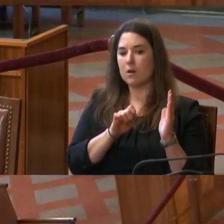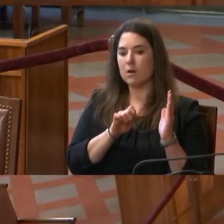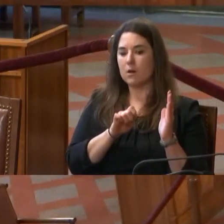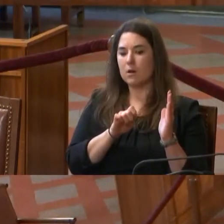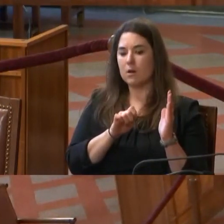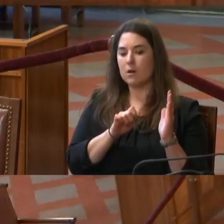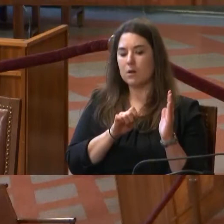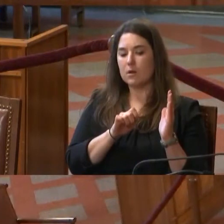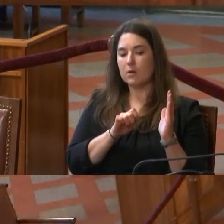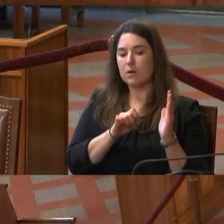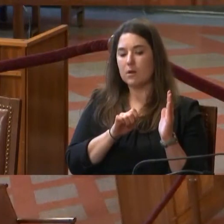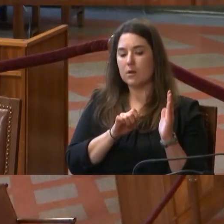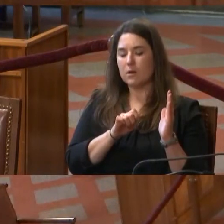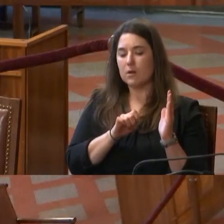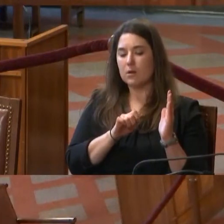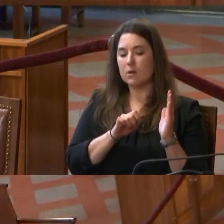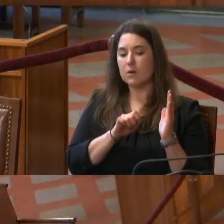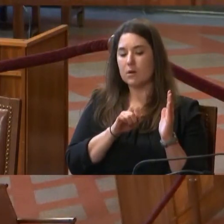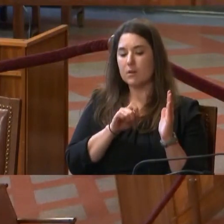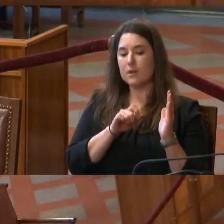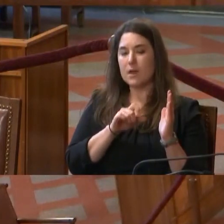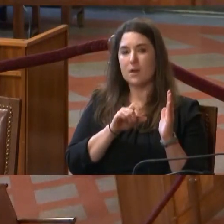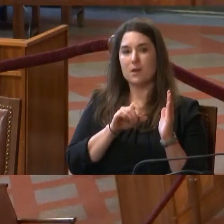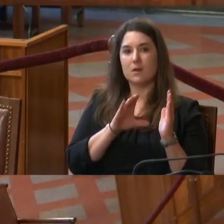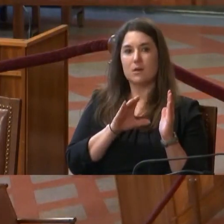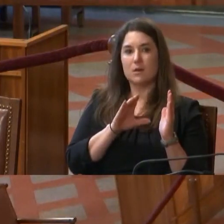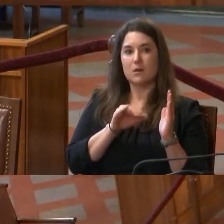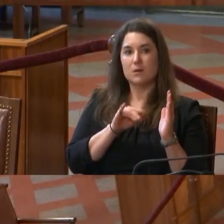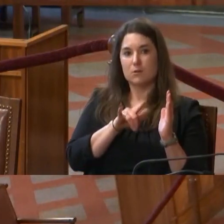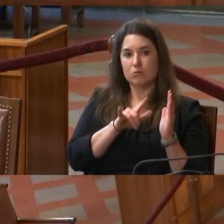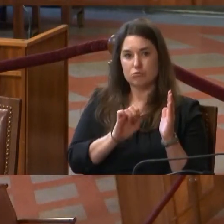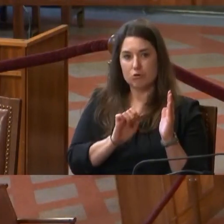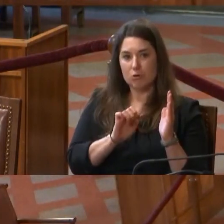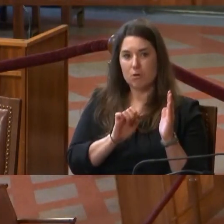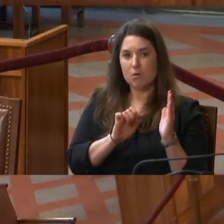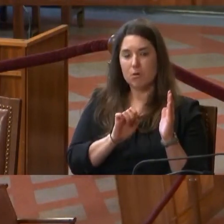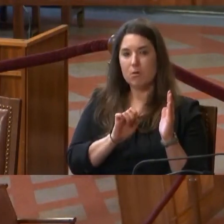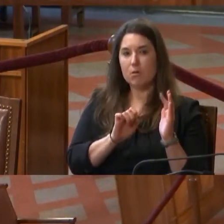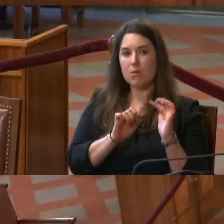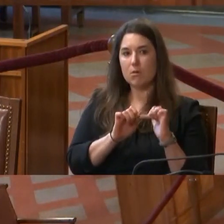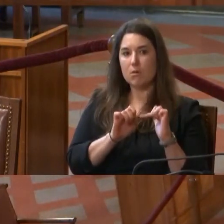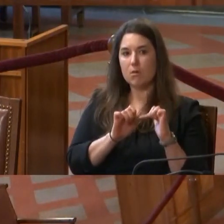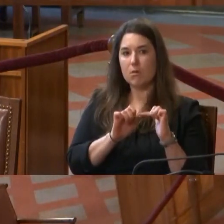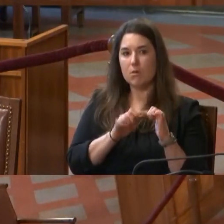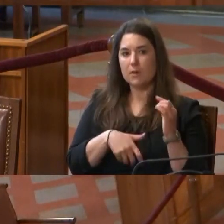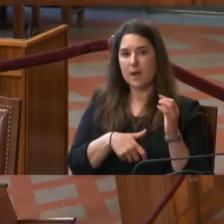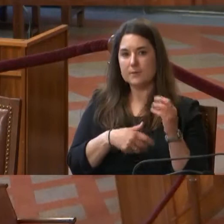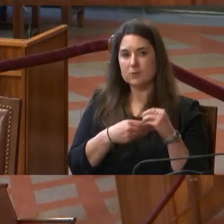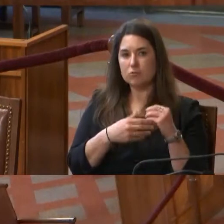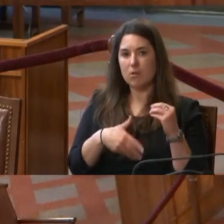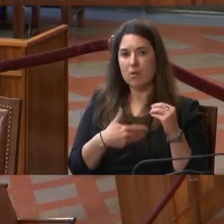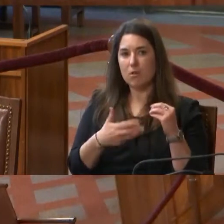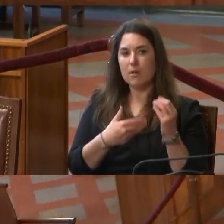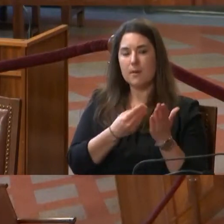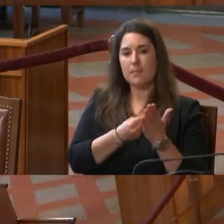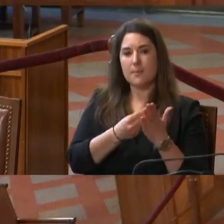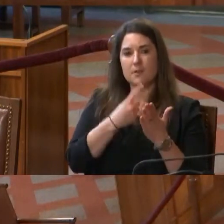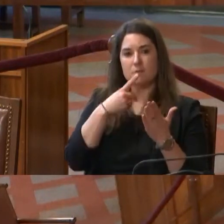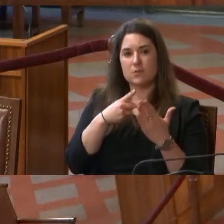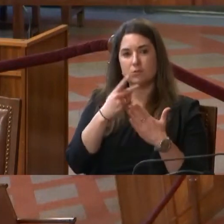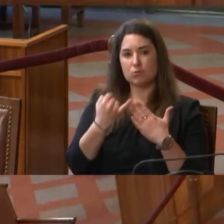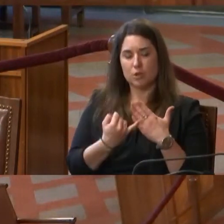change that land, that circle around Allegheny Center. This additional monies for this